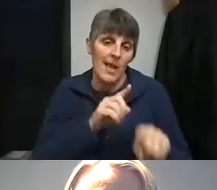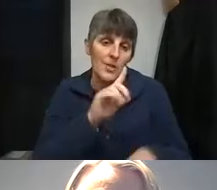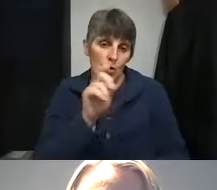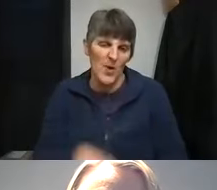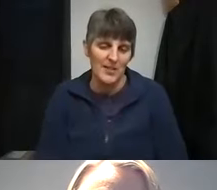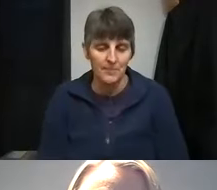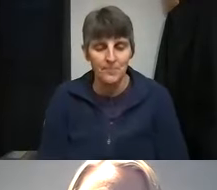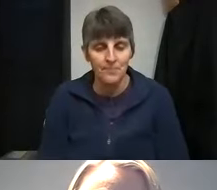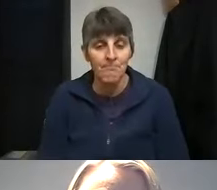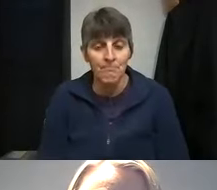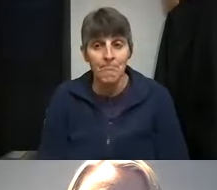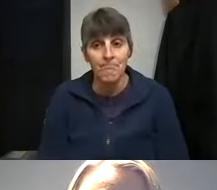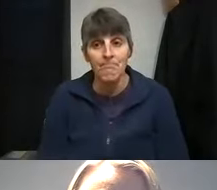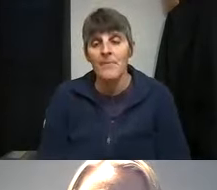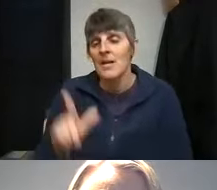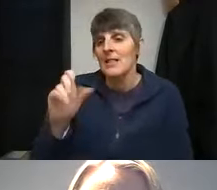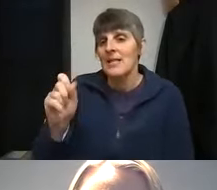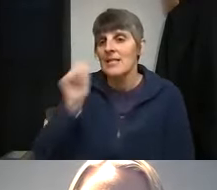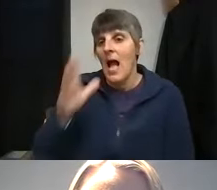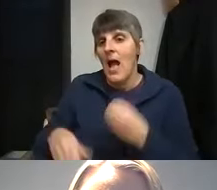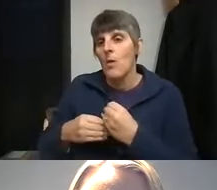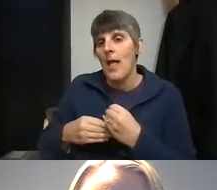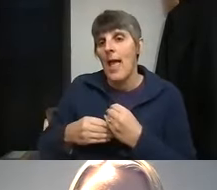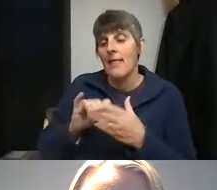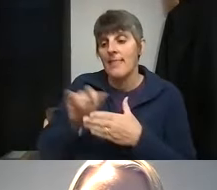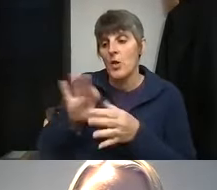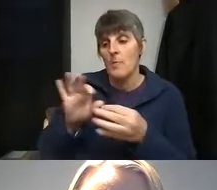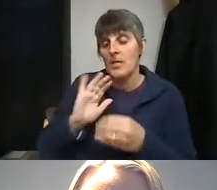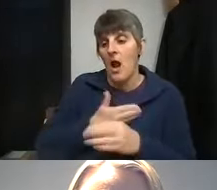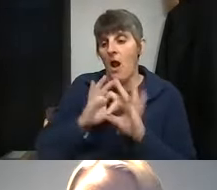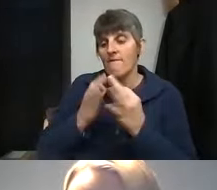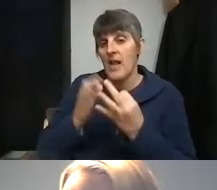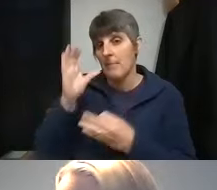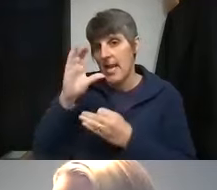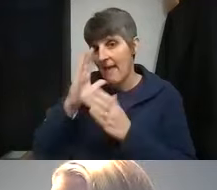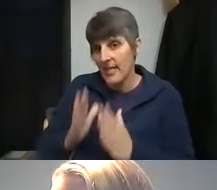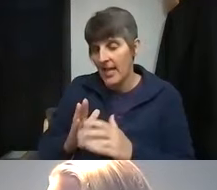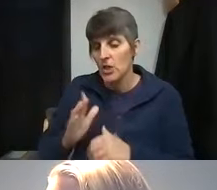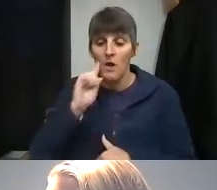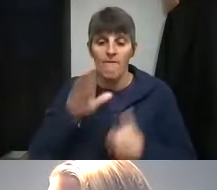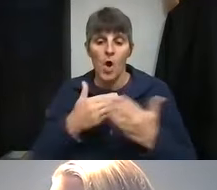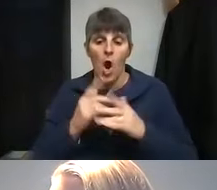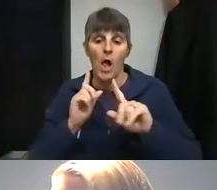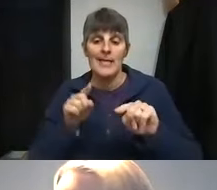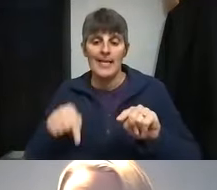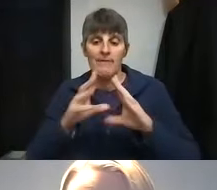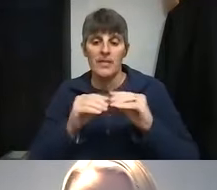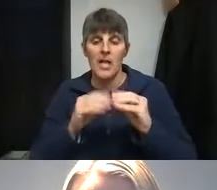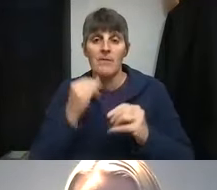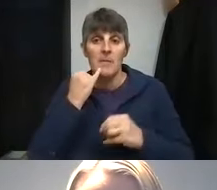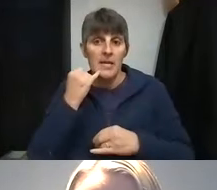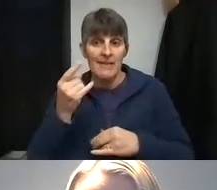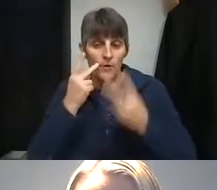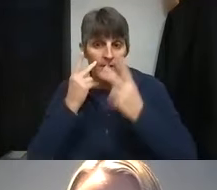question as well. Lisa, I'll add that you mentioned our family navigators. For all attendees of our conference, if you visit